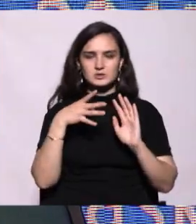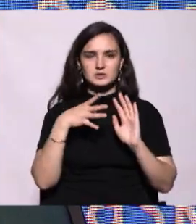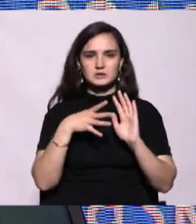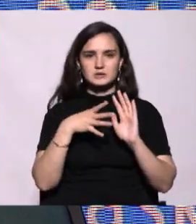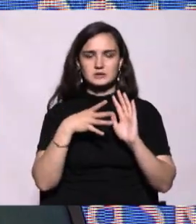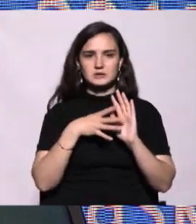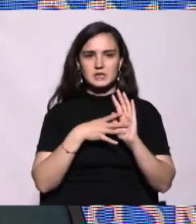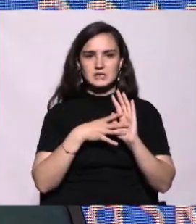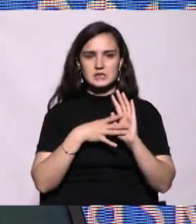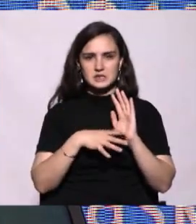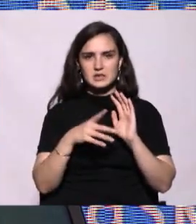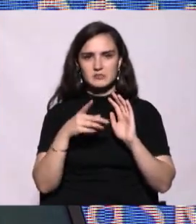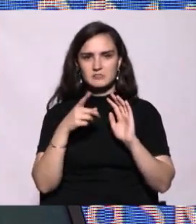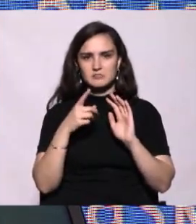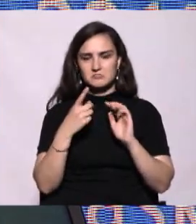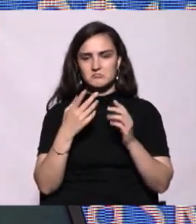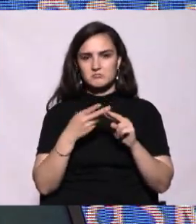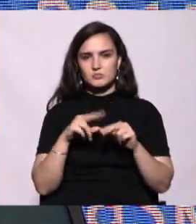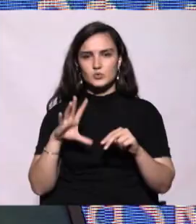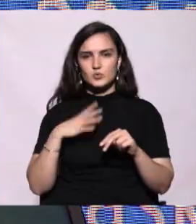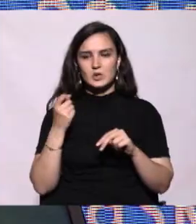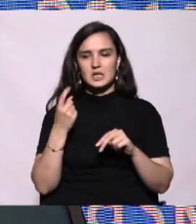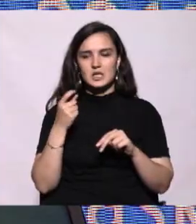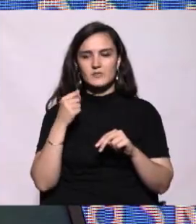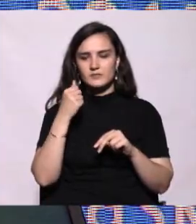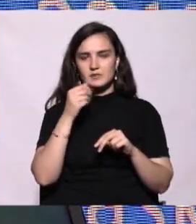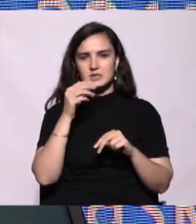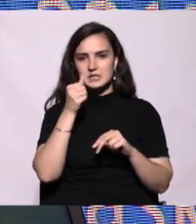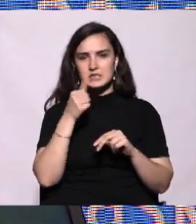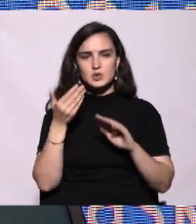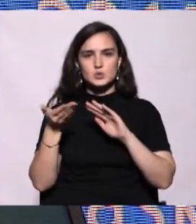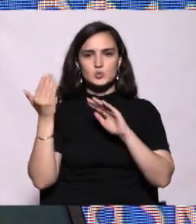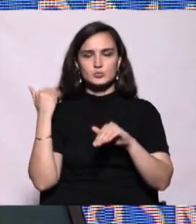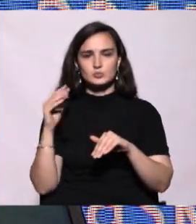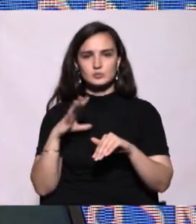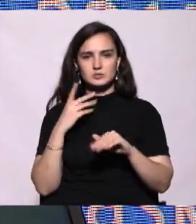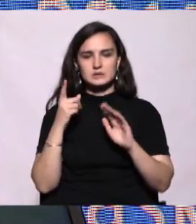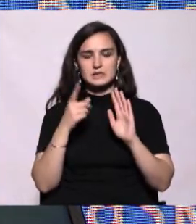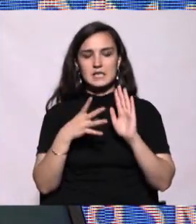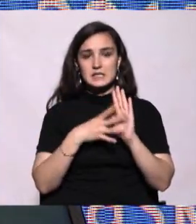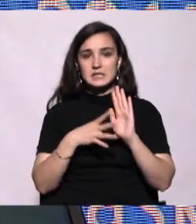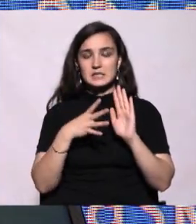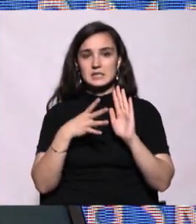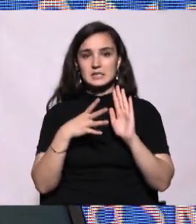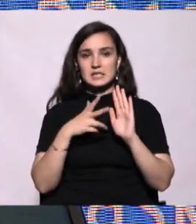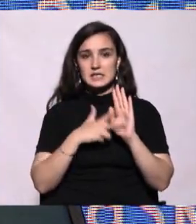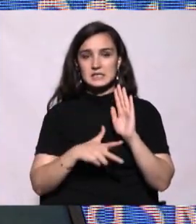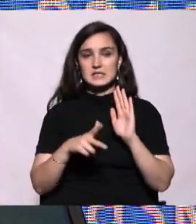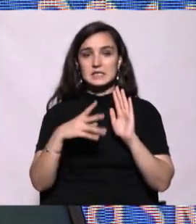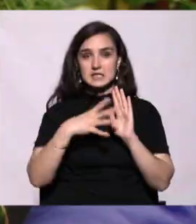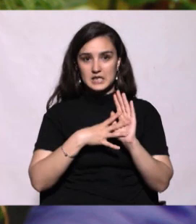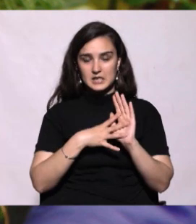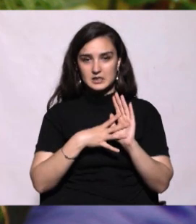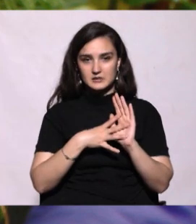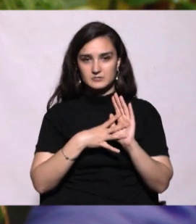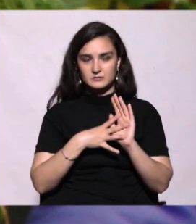story then. But it's actually set about 11 years before. It's set in 1889, and we know this because